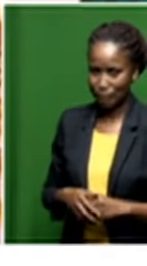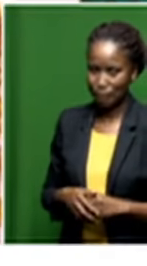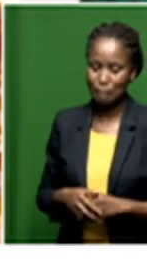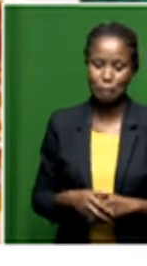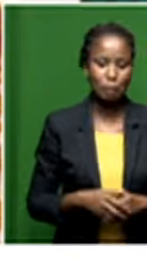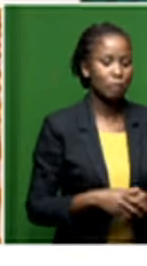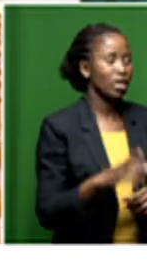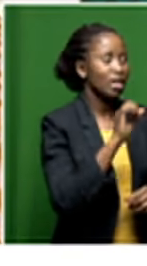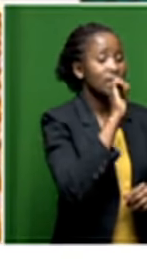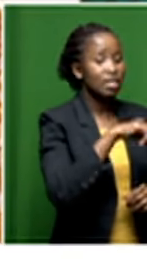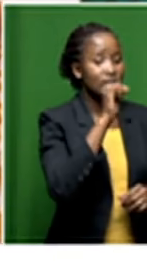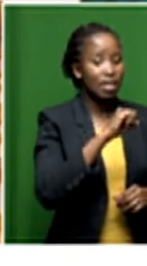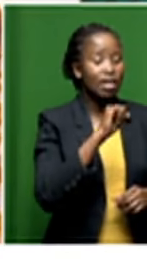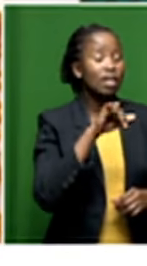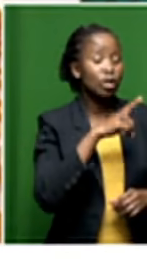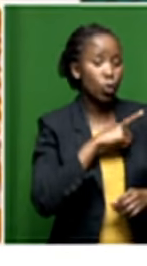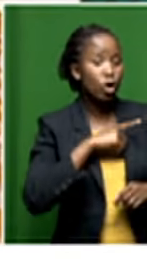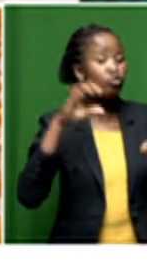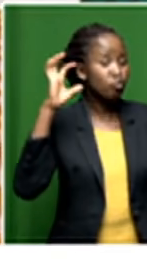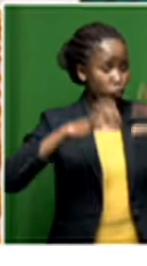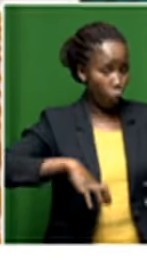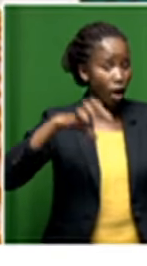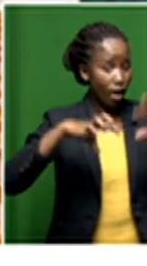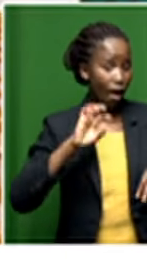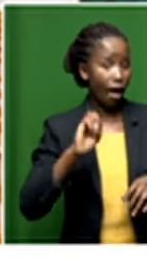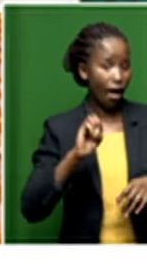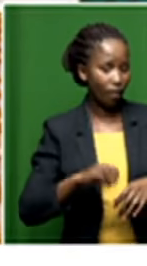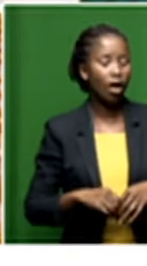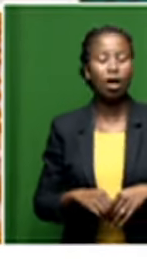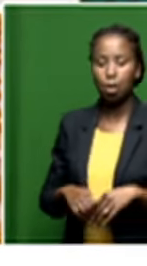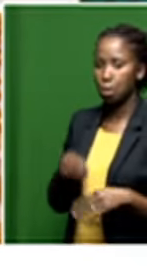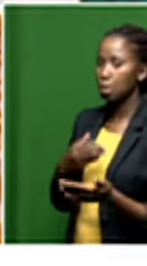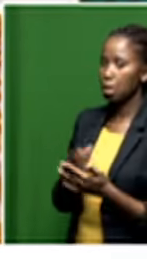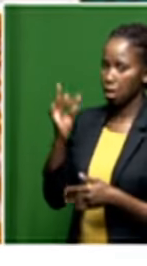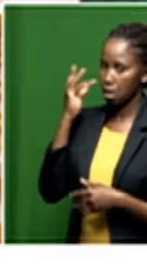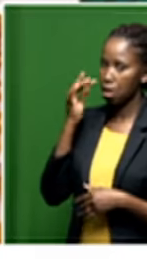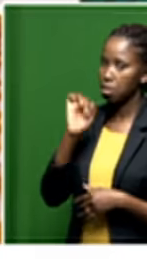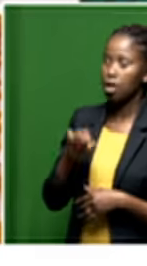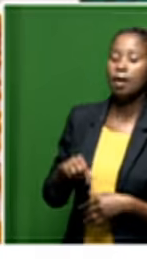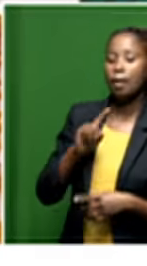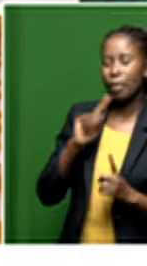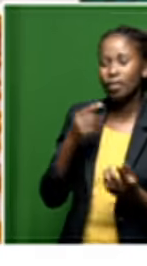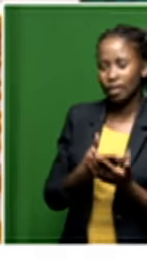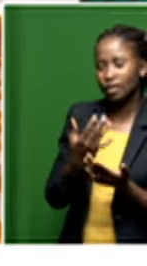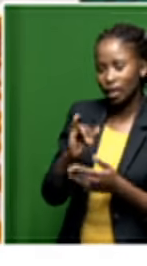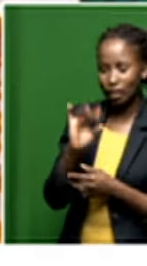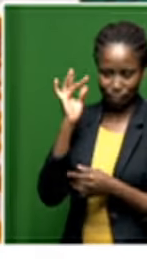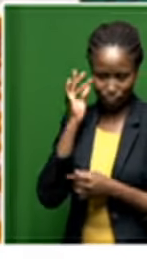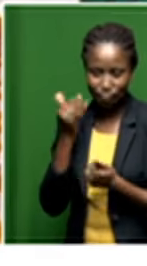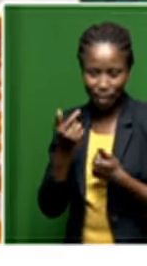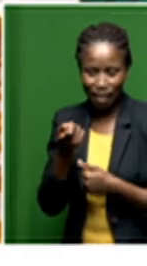it's raining and thundering here. We can hear that, but we are still hearing you, which is the good